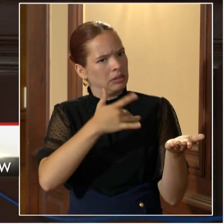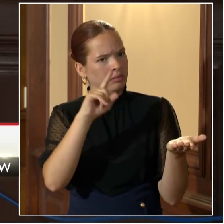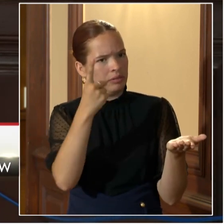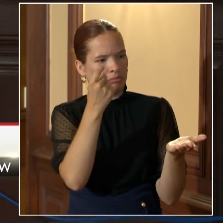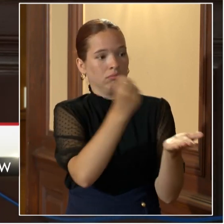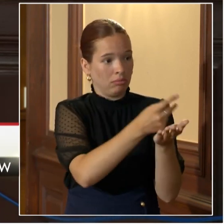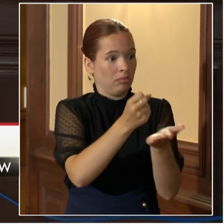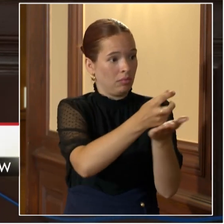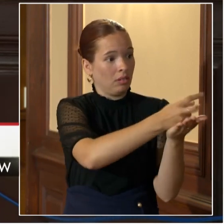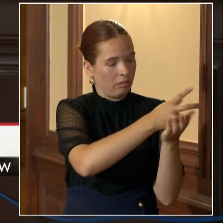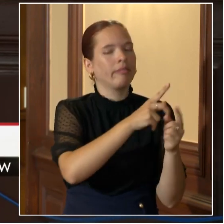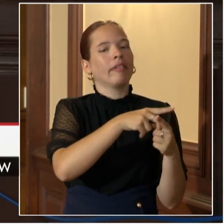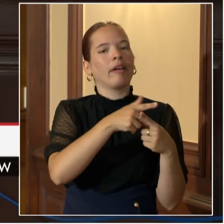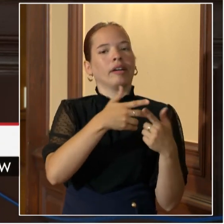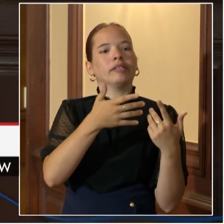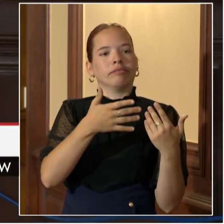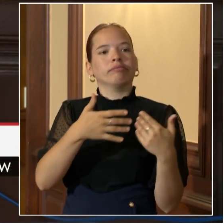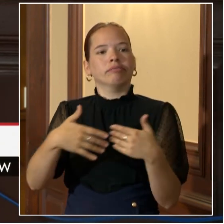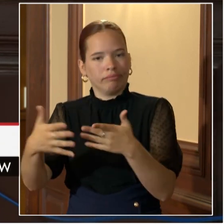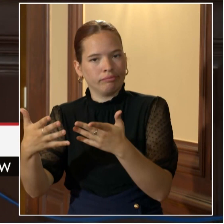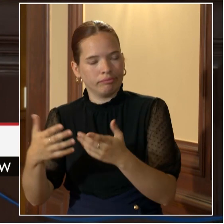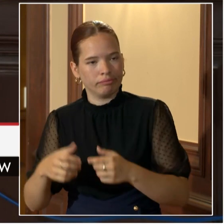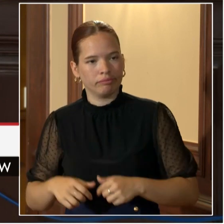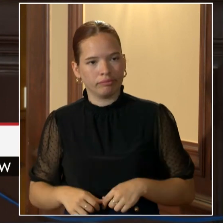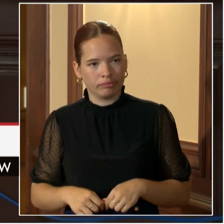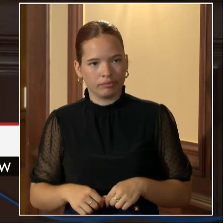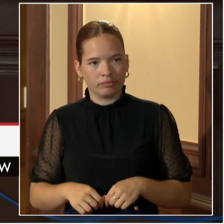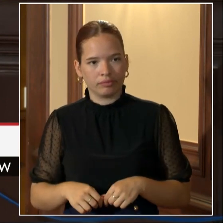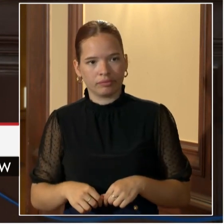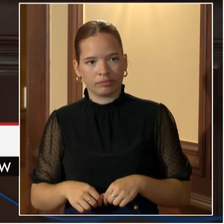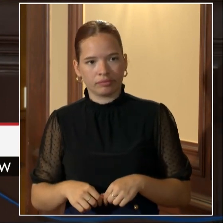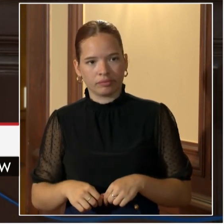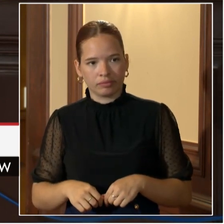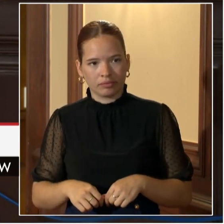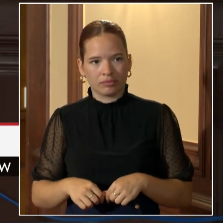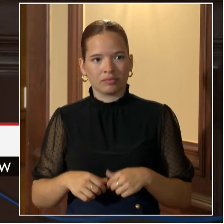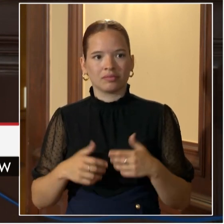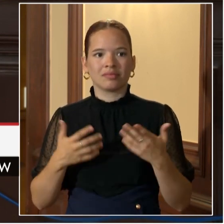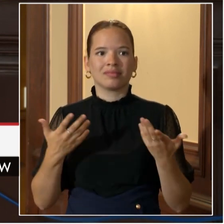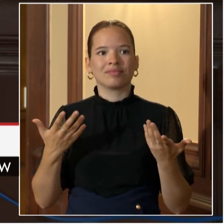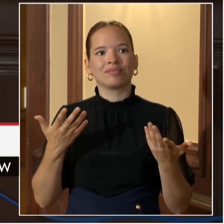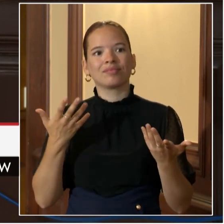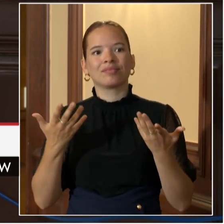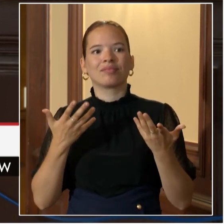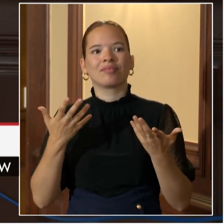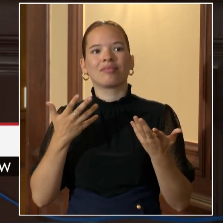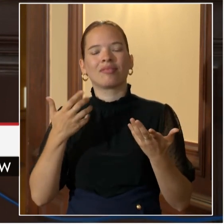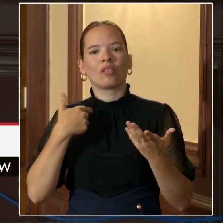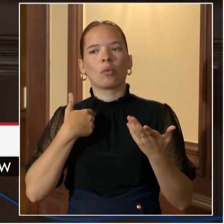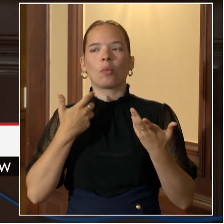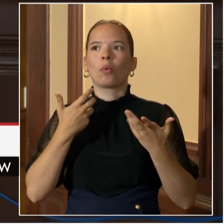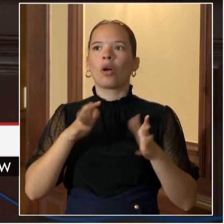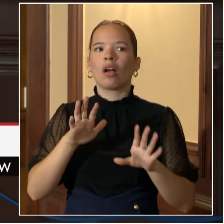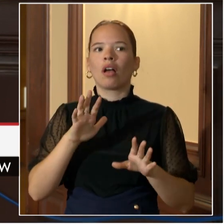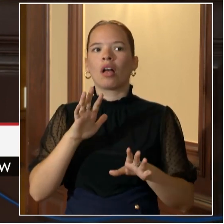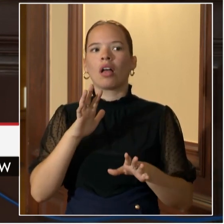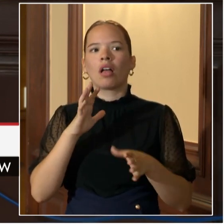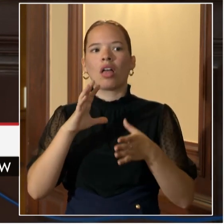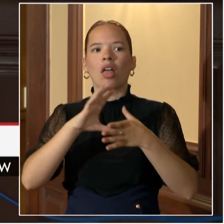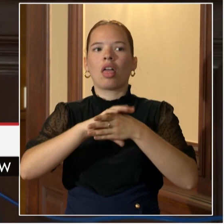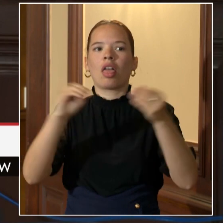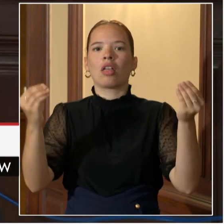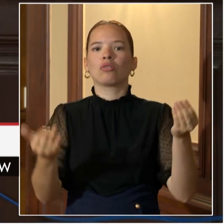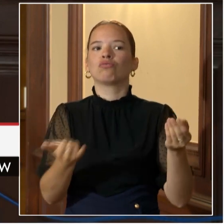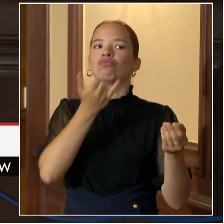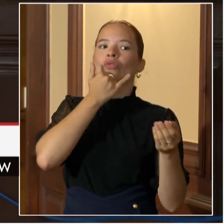I don't mean to paraphrase the poet Billy Joel when he said they started to fight when the money got tight and they just didn't count